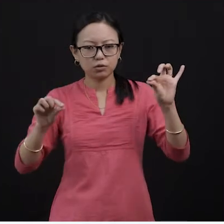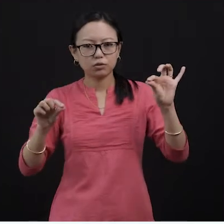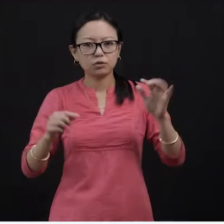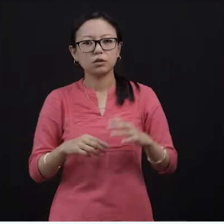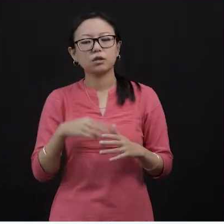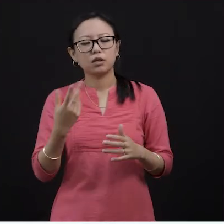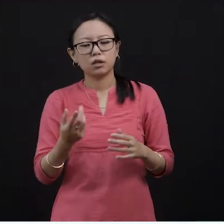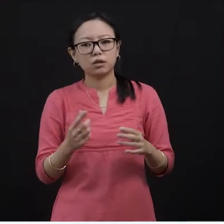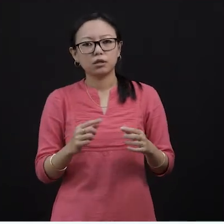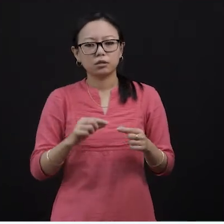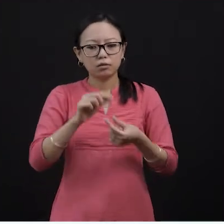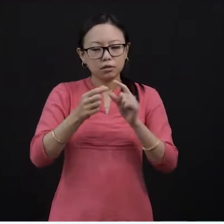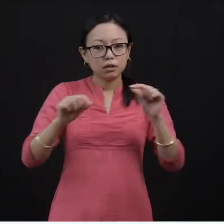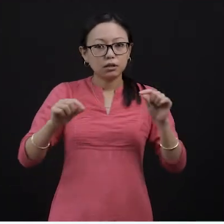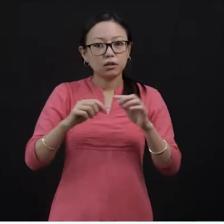will go up.